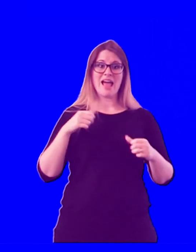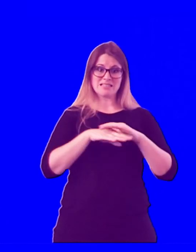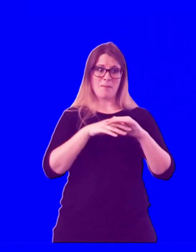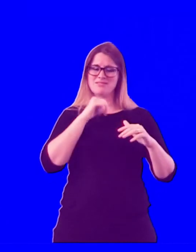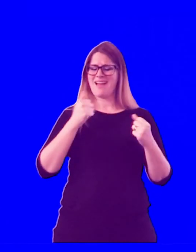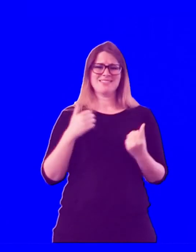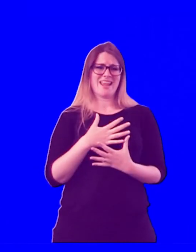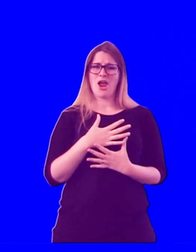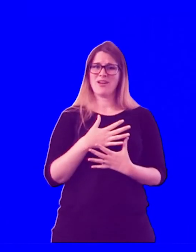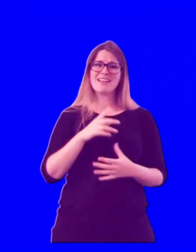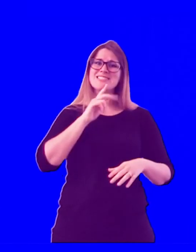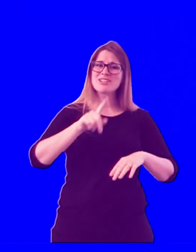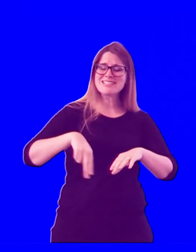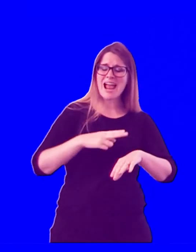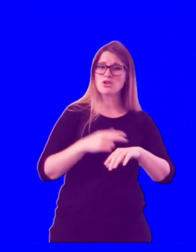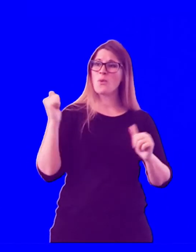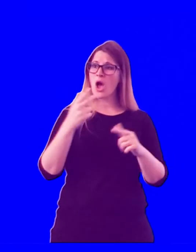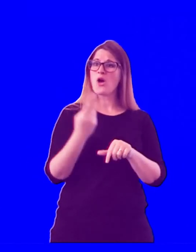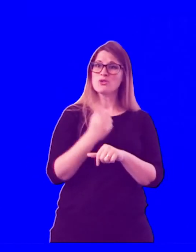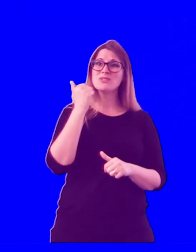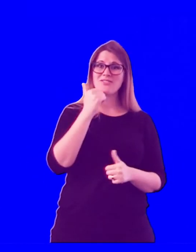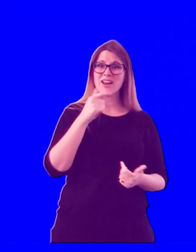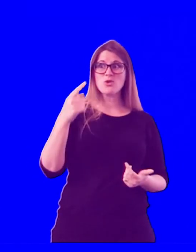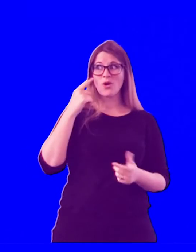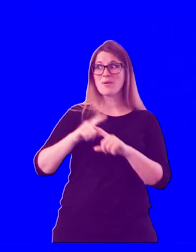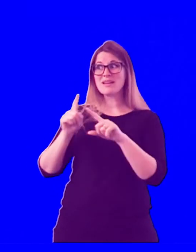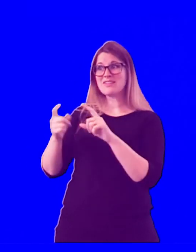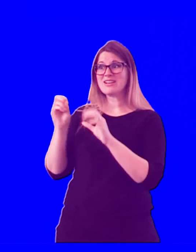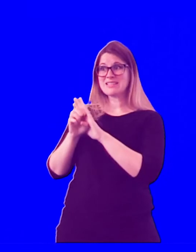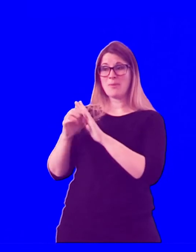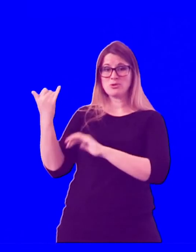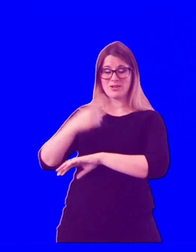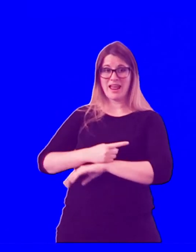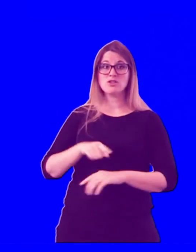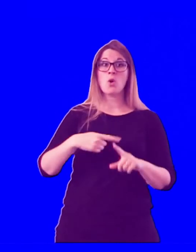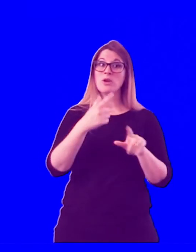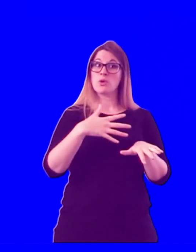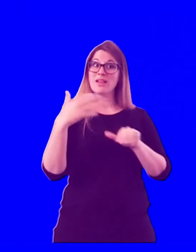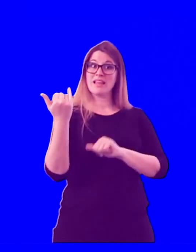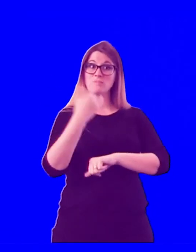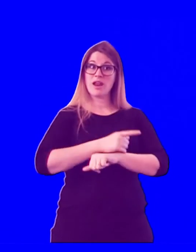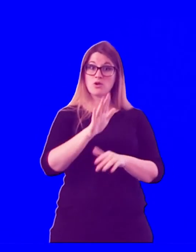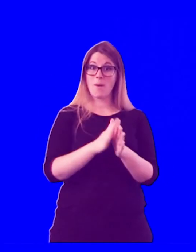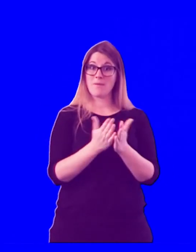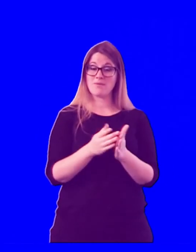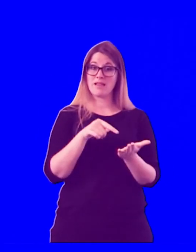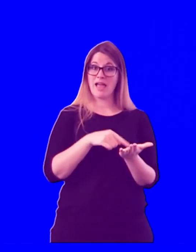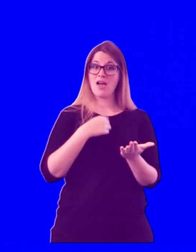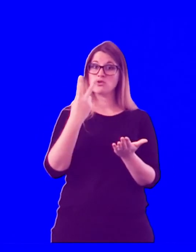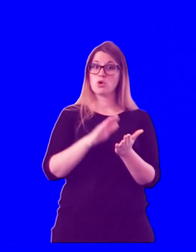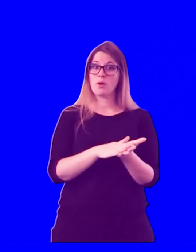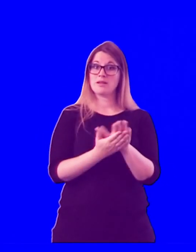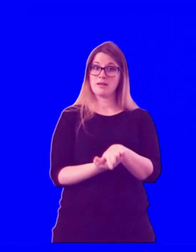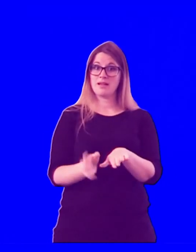scared about. It's natural. All of us use it every day, as you heard from all the examples. So when you leave here, inside your pamphlet, right, there's a two-sided